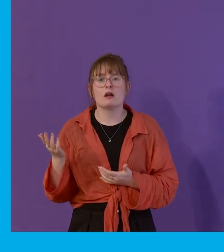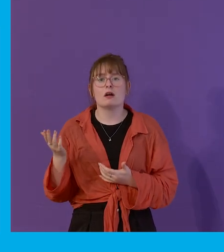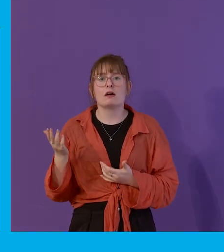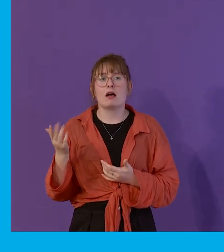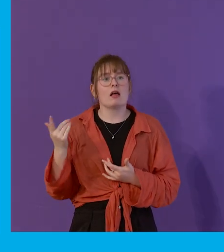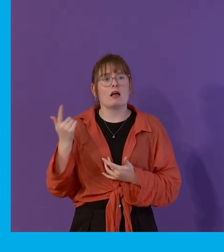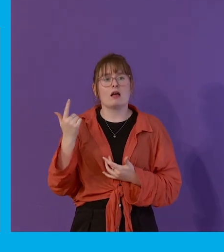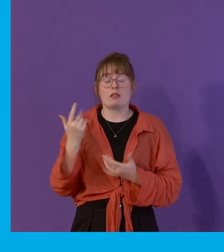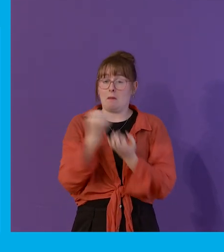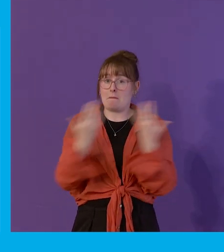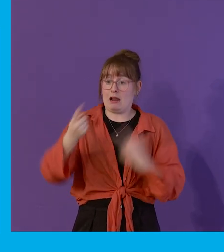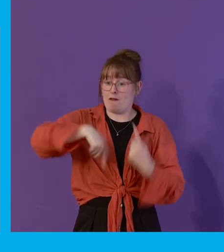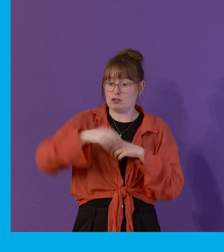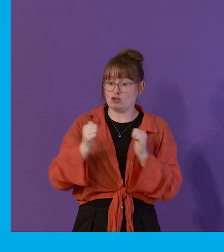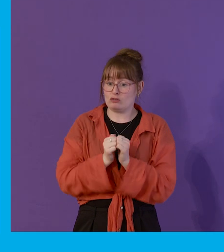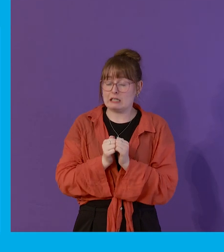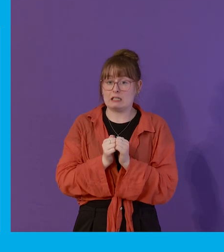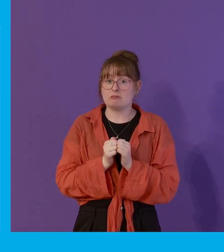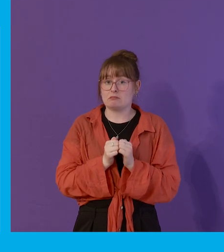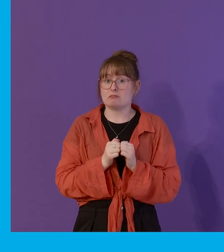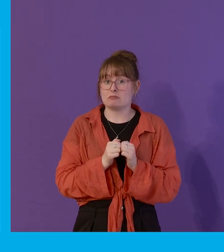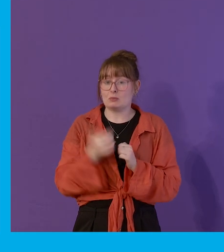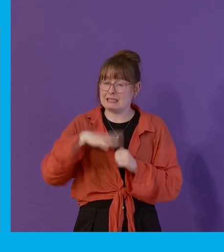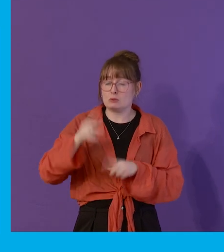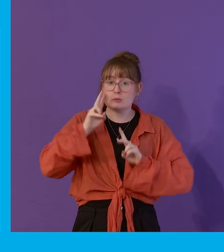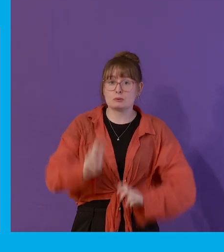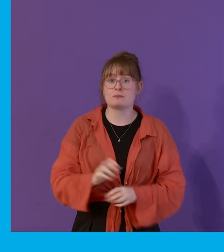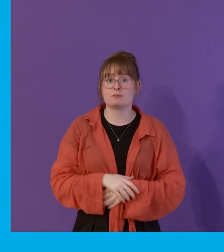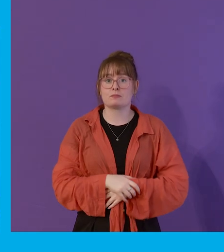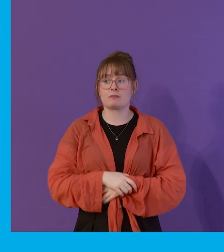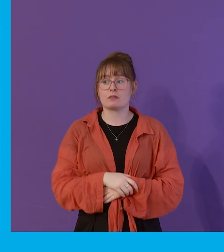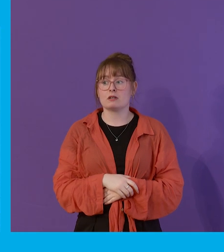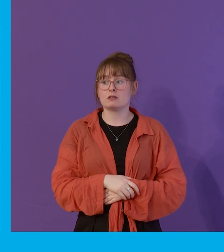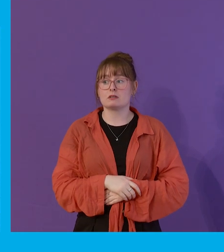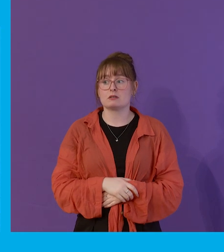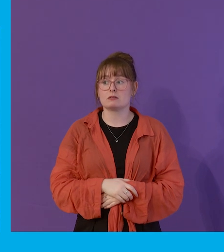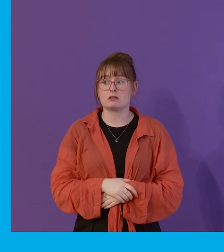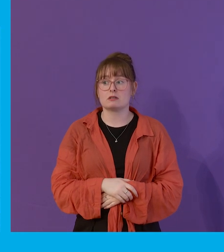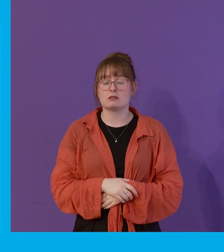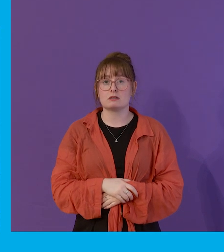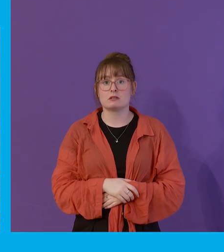evidenced, so many of us agree would take us forward. Okay.